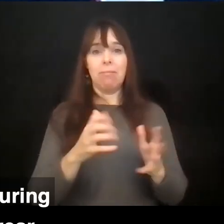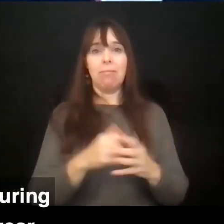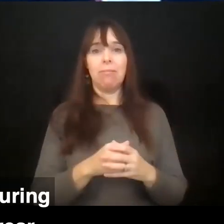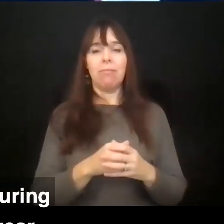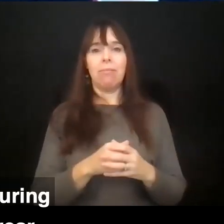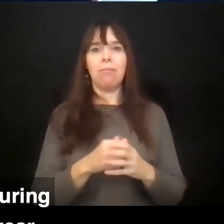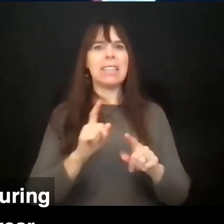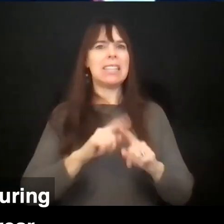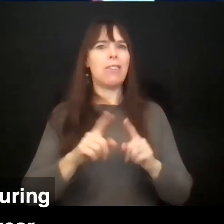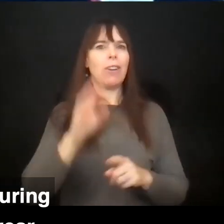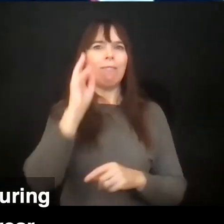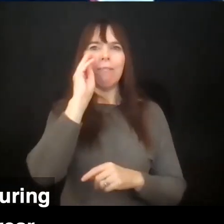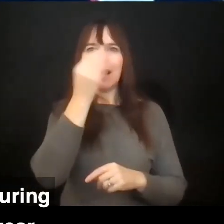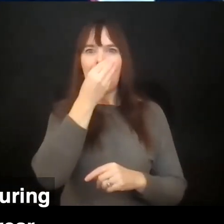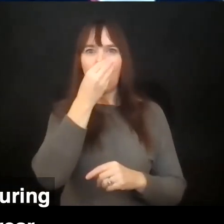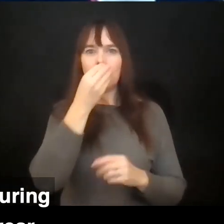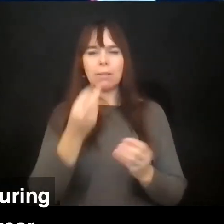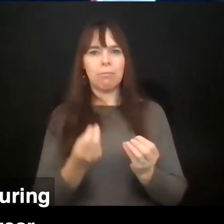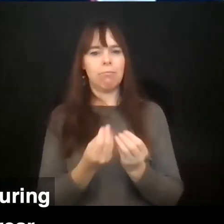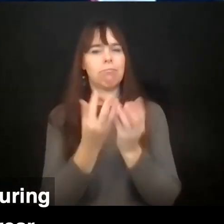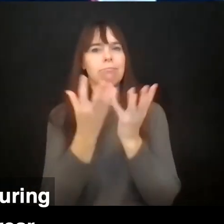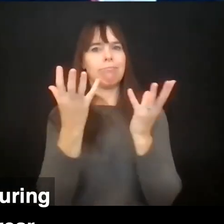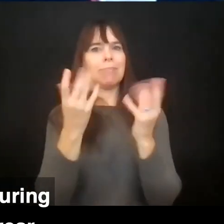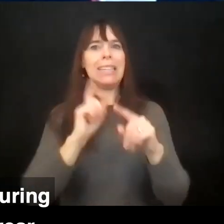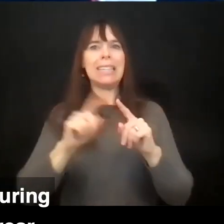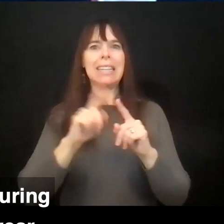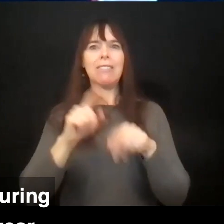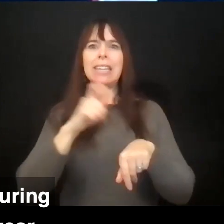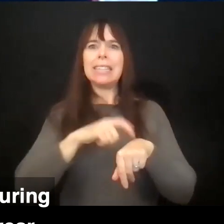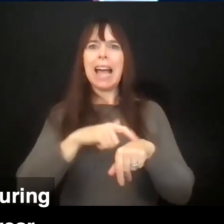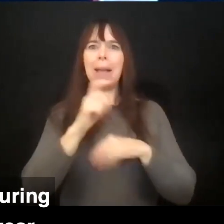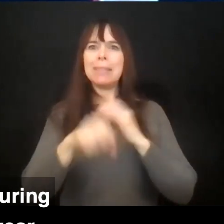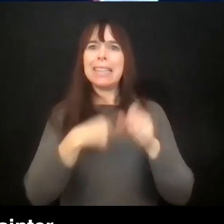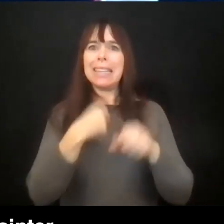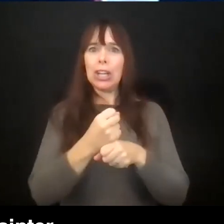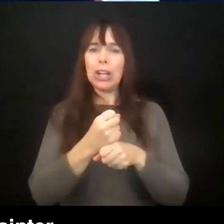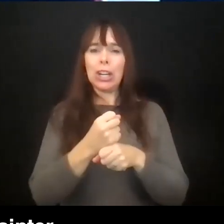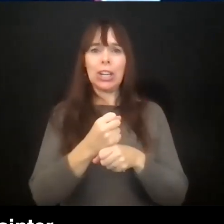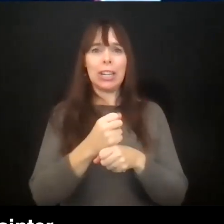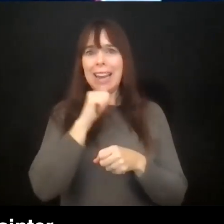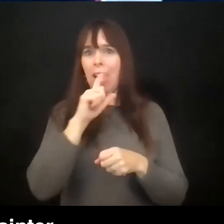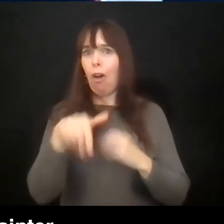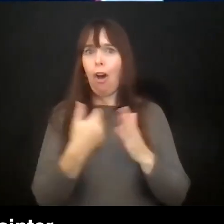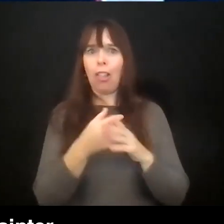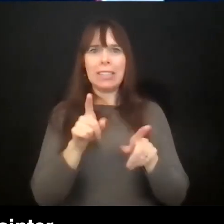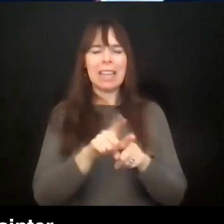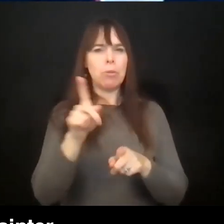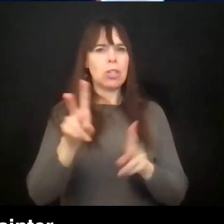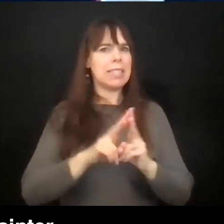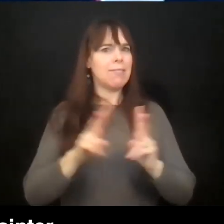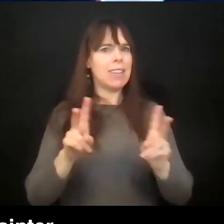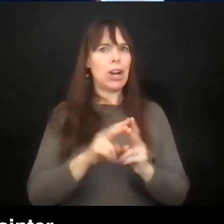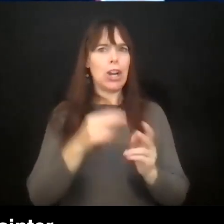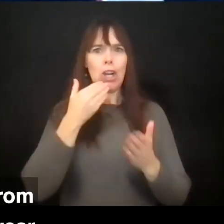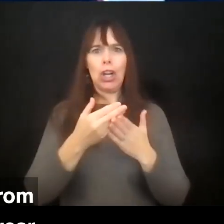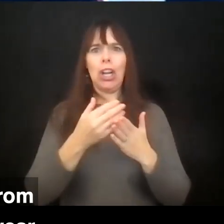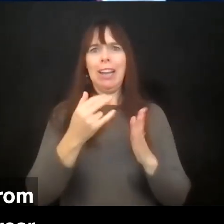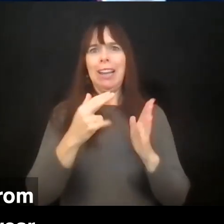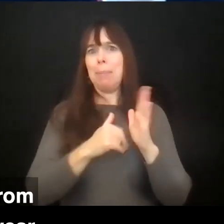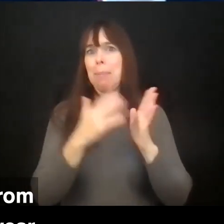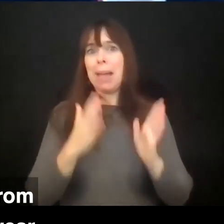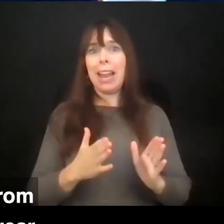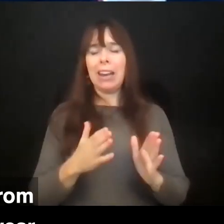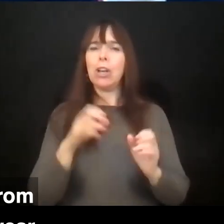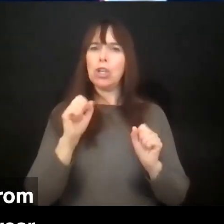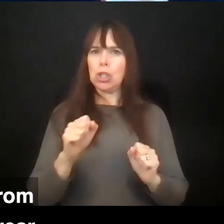of flowers that bloom during different times of the year. She was such a good painter that she